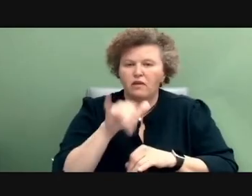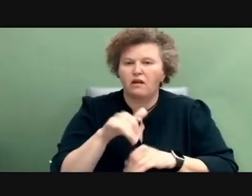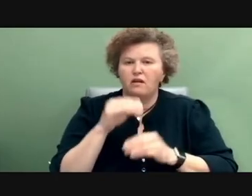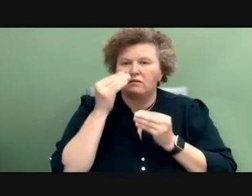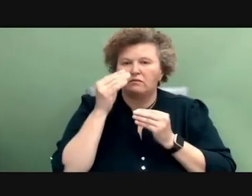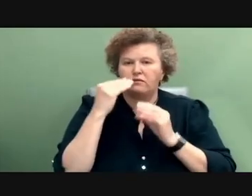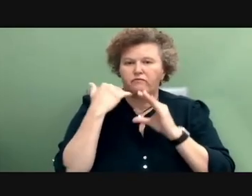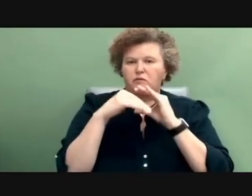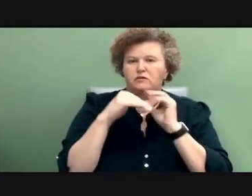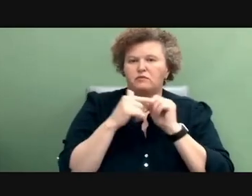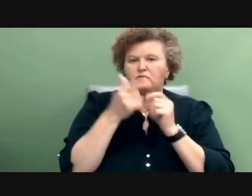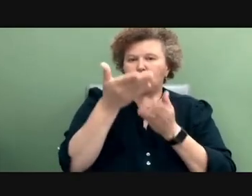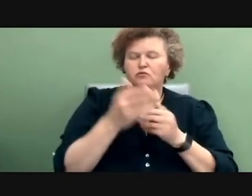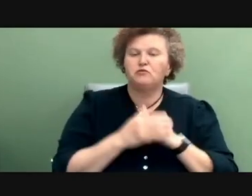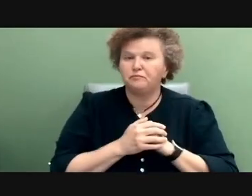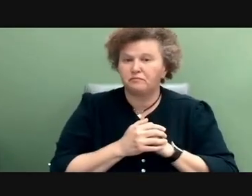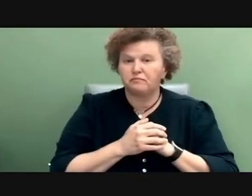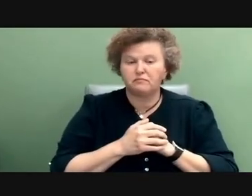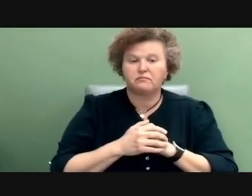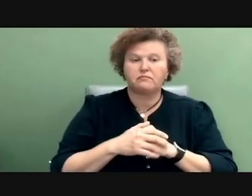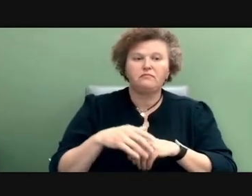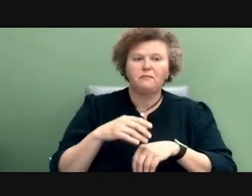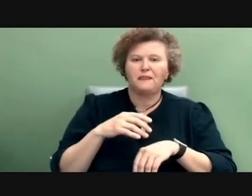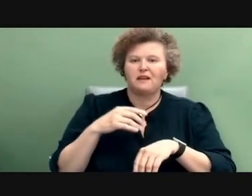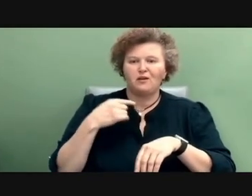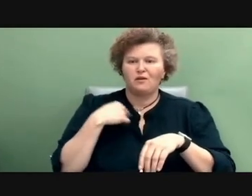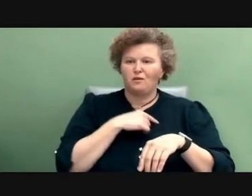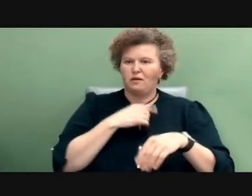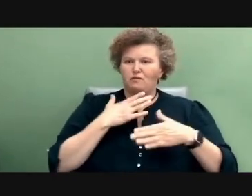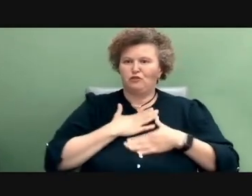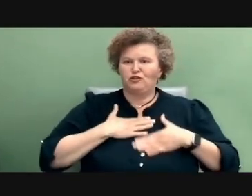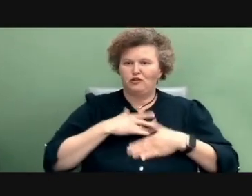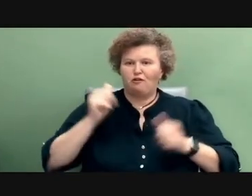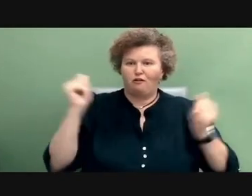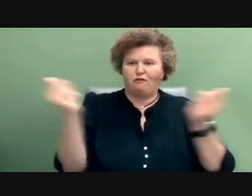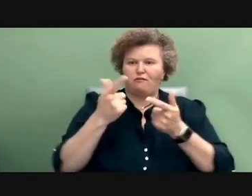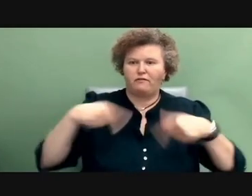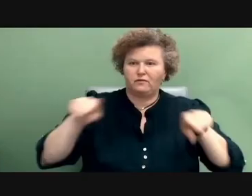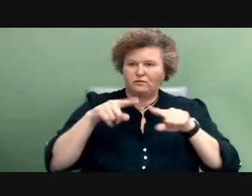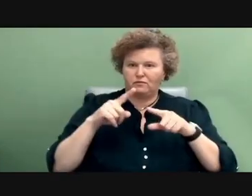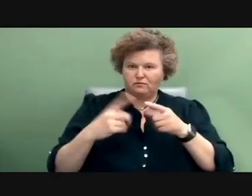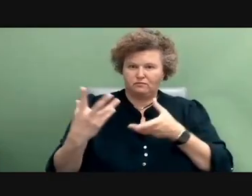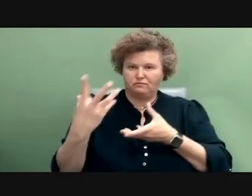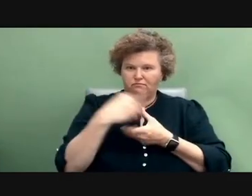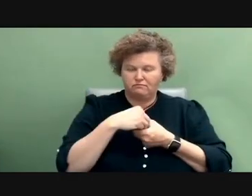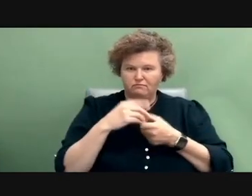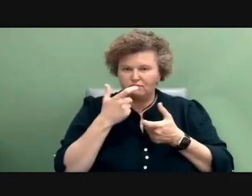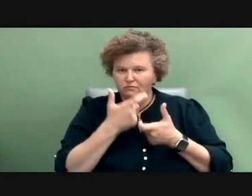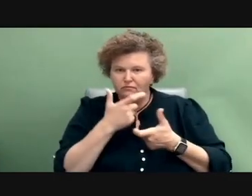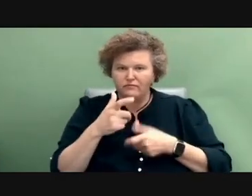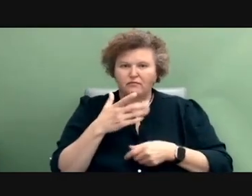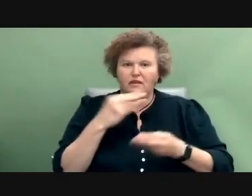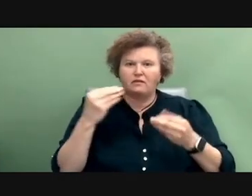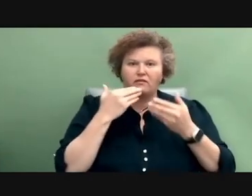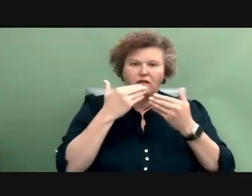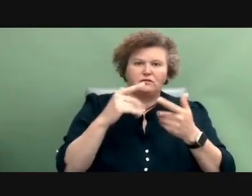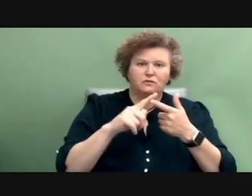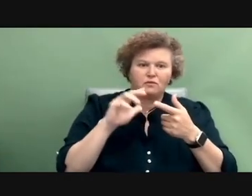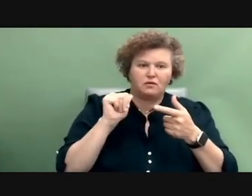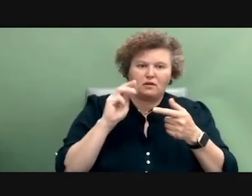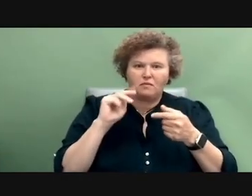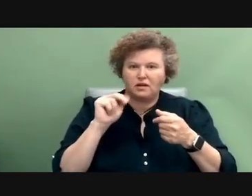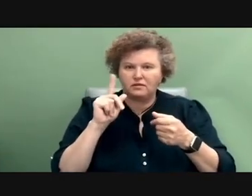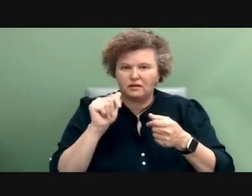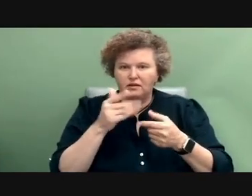email or phone, video phone, but the information is listed here. And we really appreciate all of you all for being involved